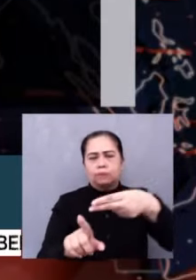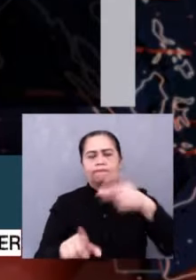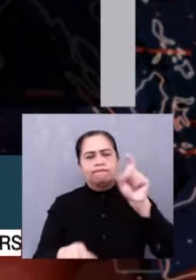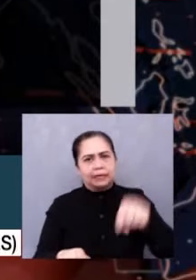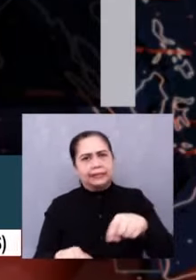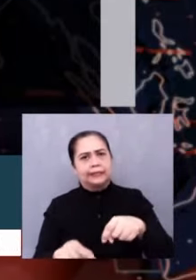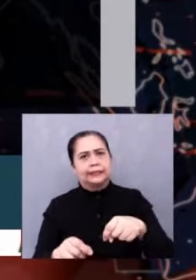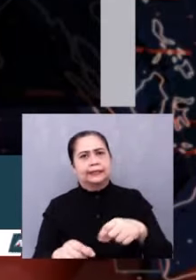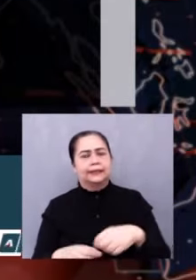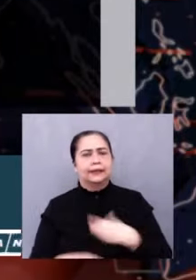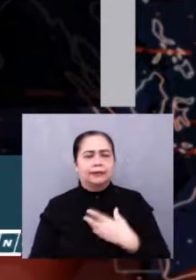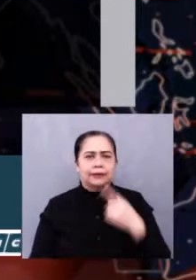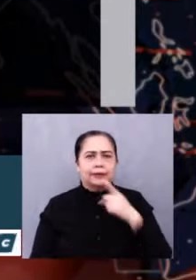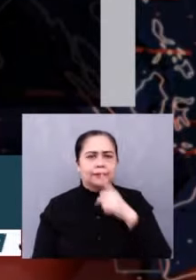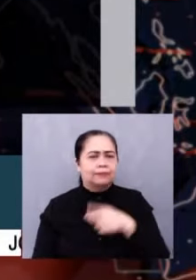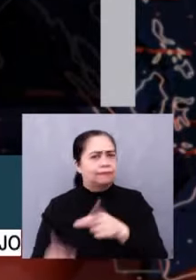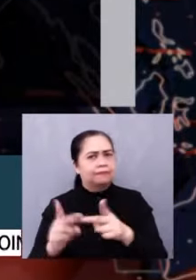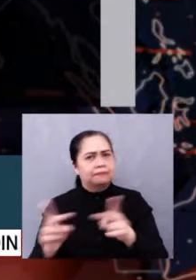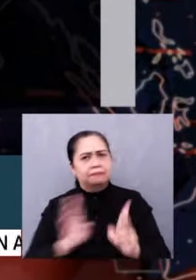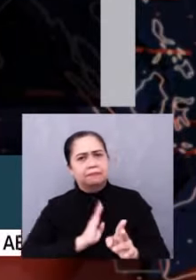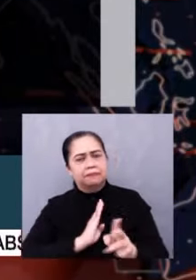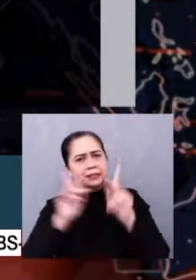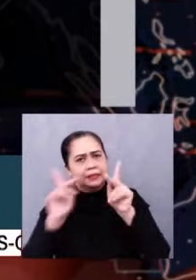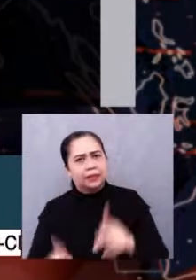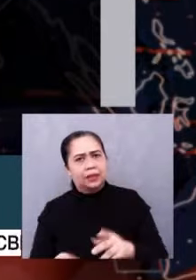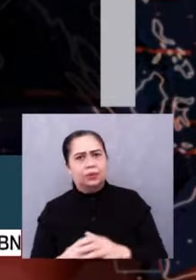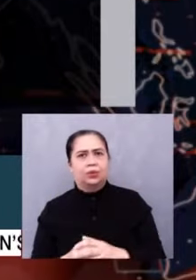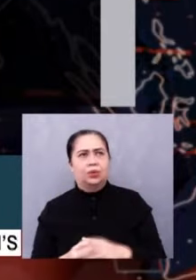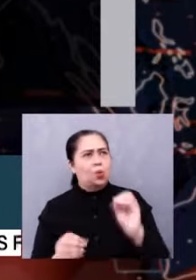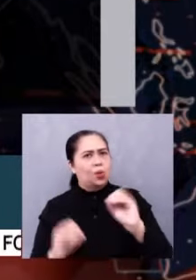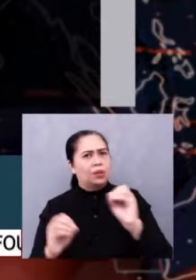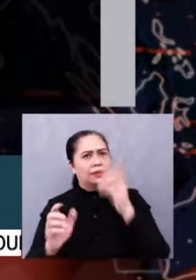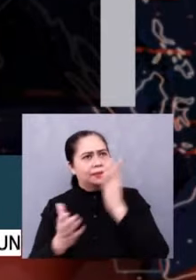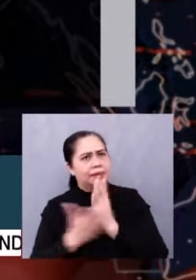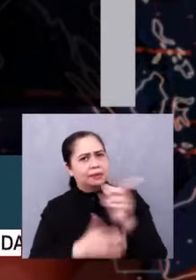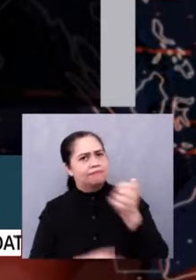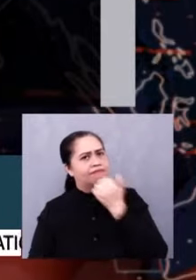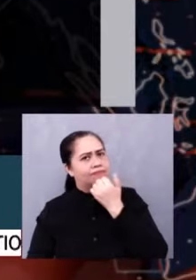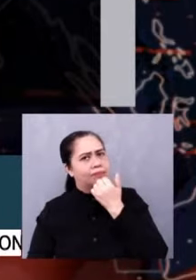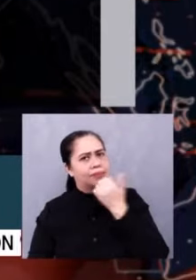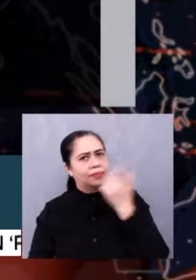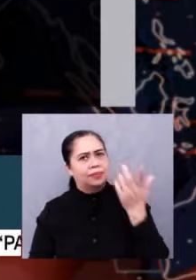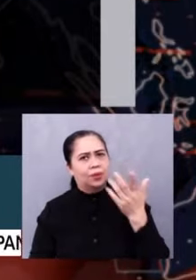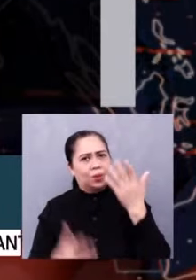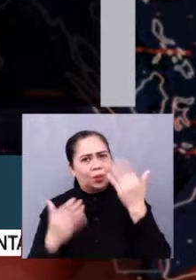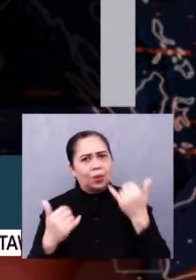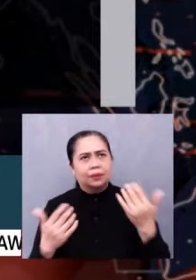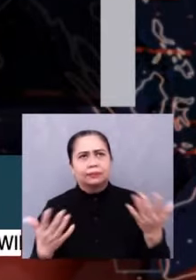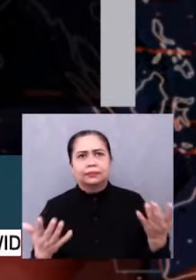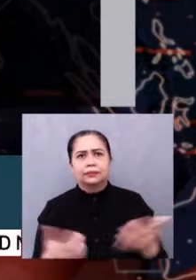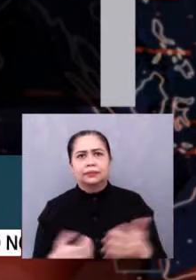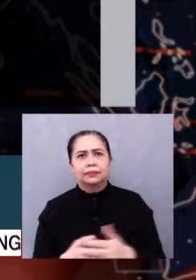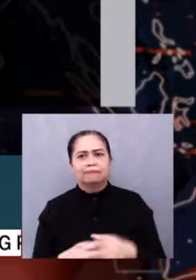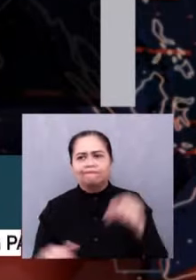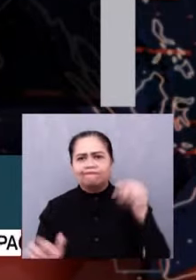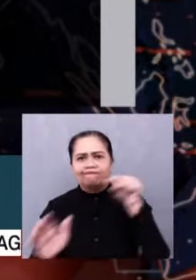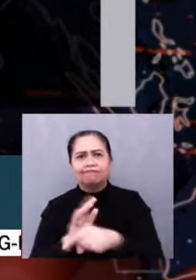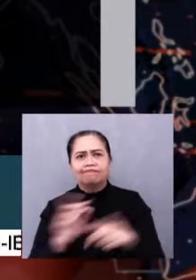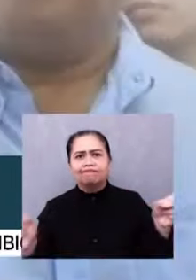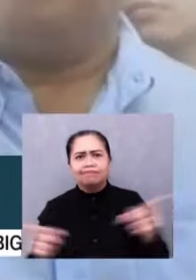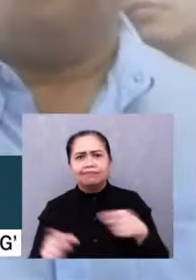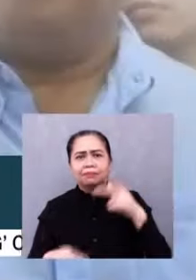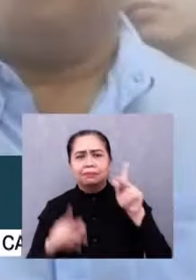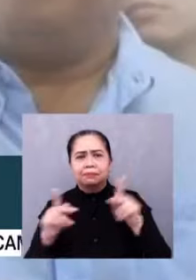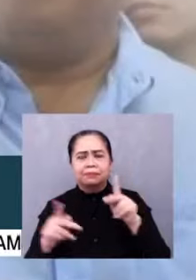napakabakit na tao. At wala silang karapatan na kumitil ng buhay ng kung sino